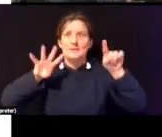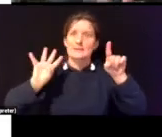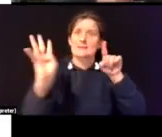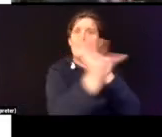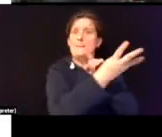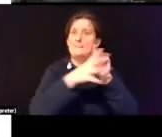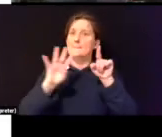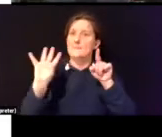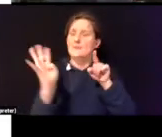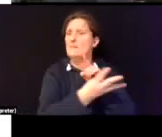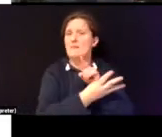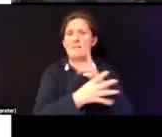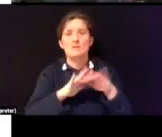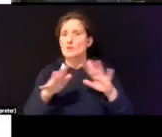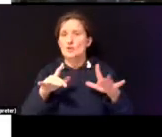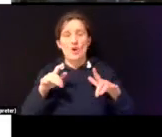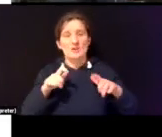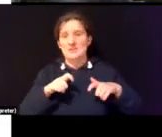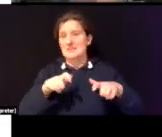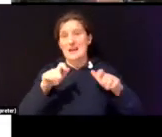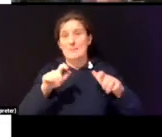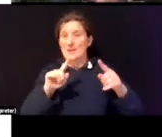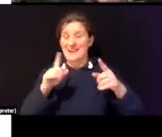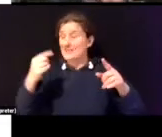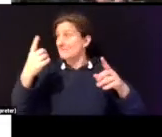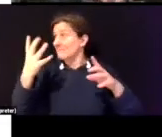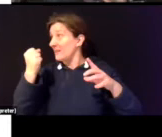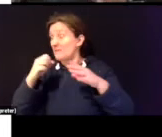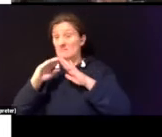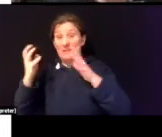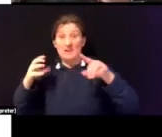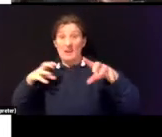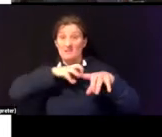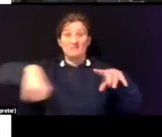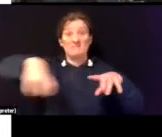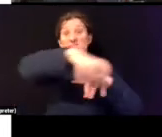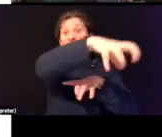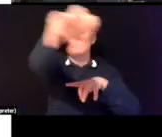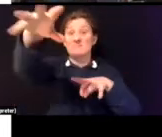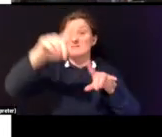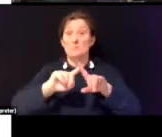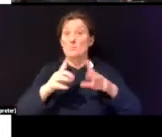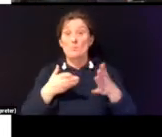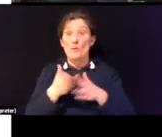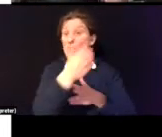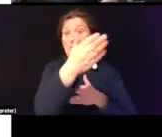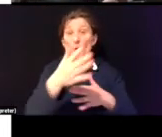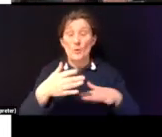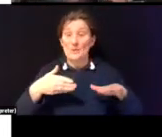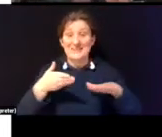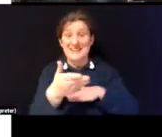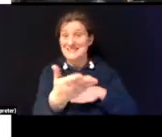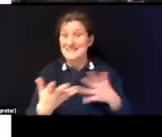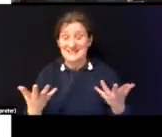and planets can migrate through the disk. In fact, you might turn the question the other way around and ask